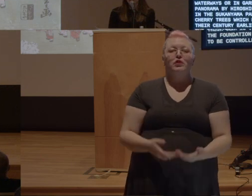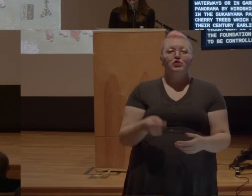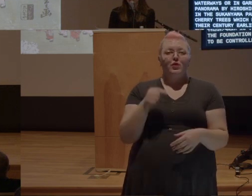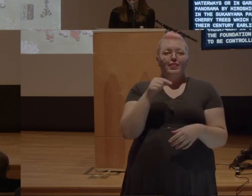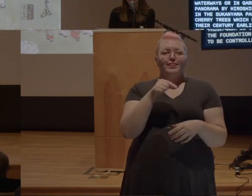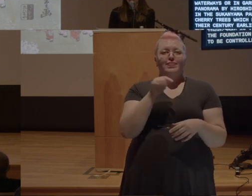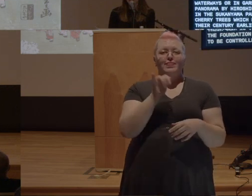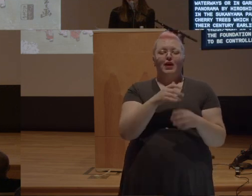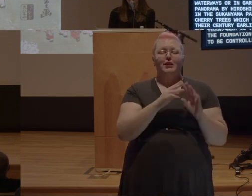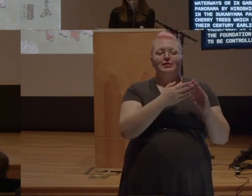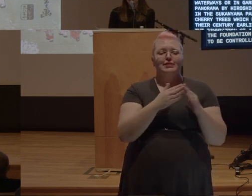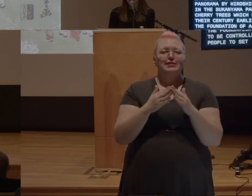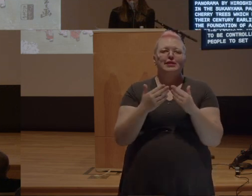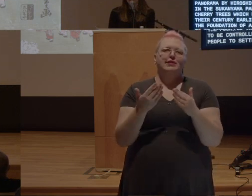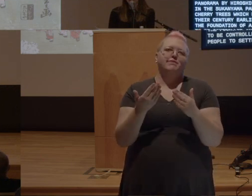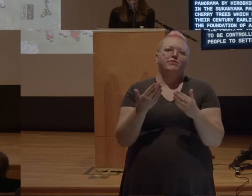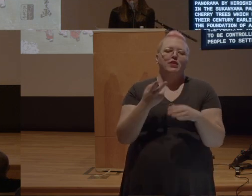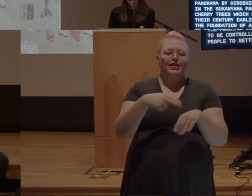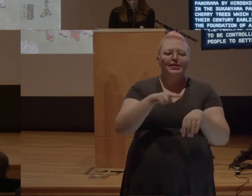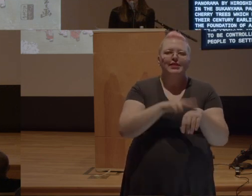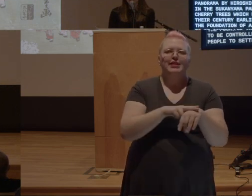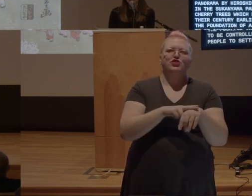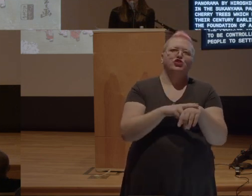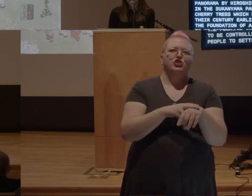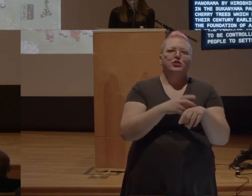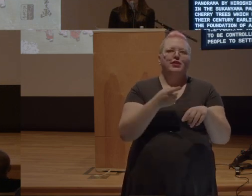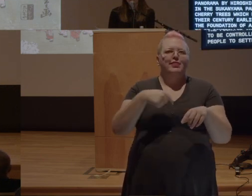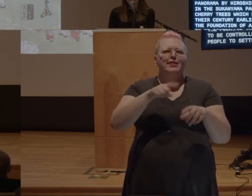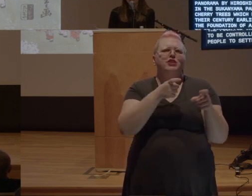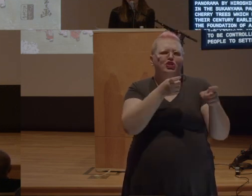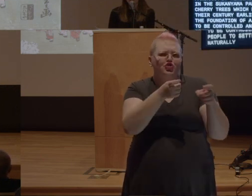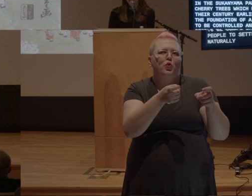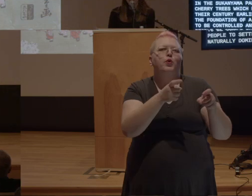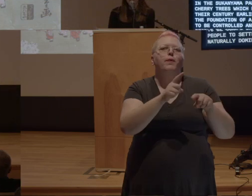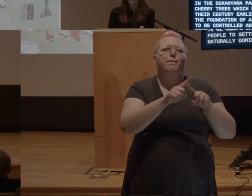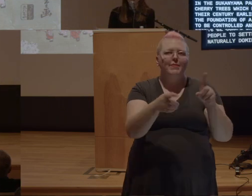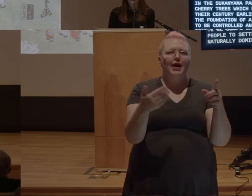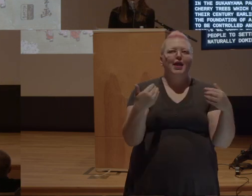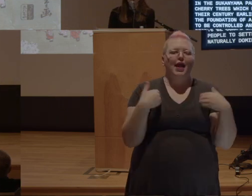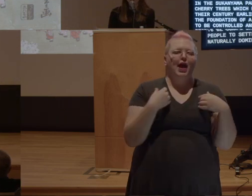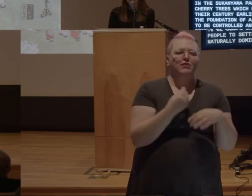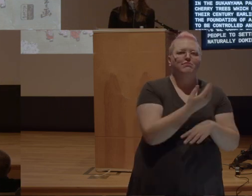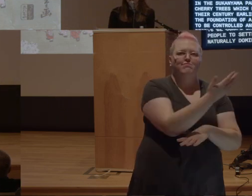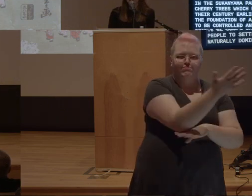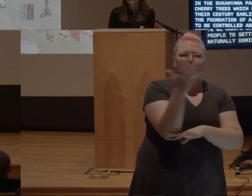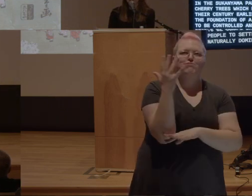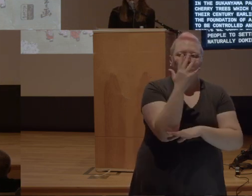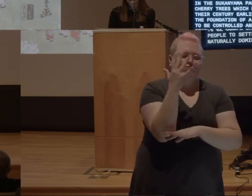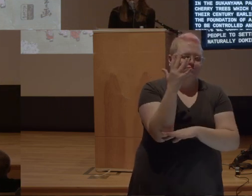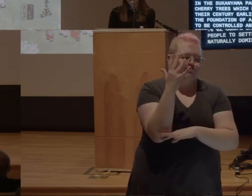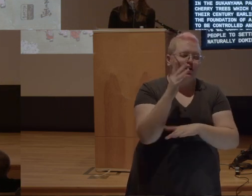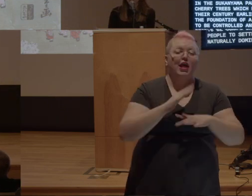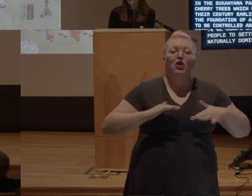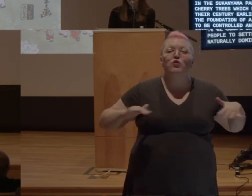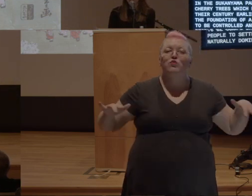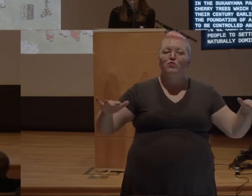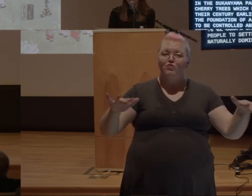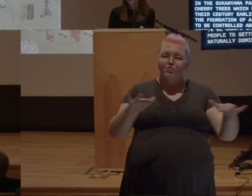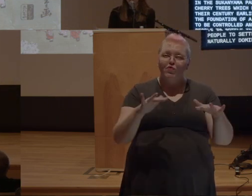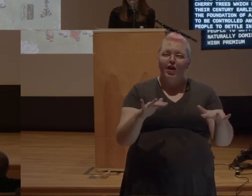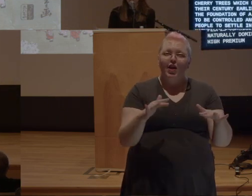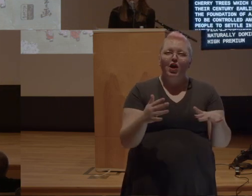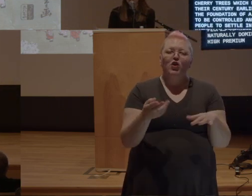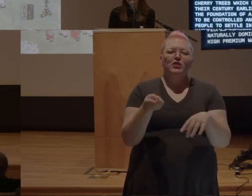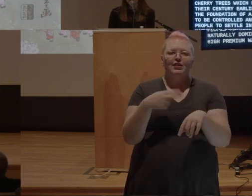to allow people to settle in Edo, a region that is naturally dominated by inhospitable marshland, a high premium